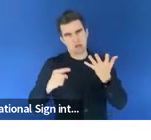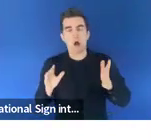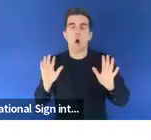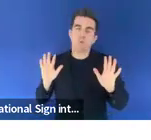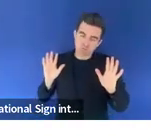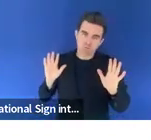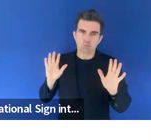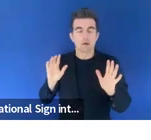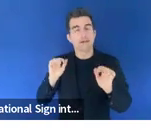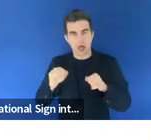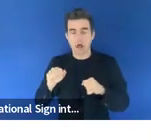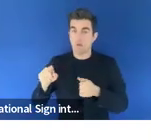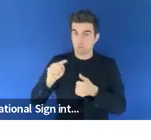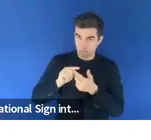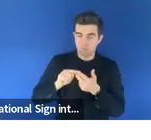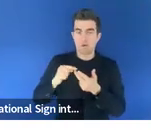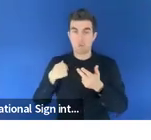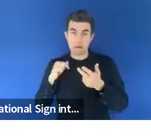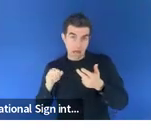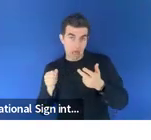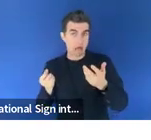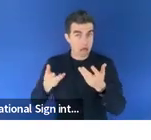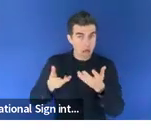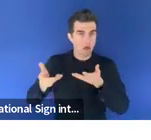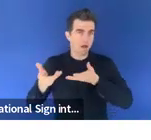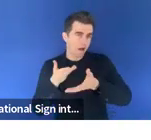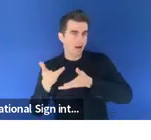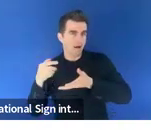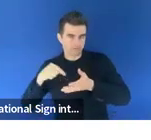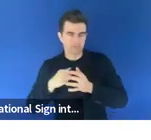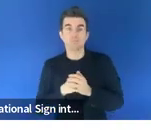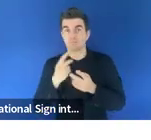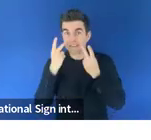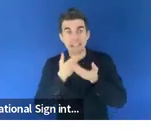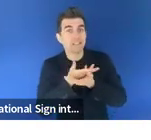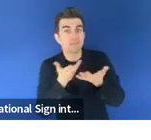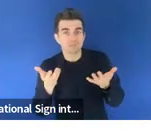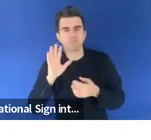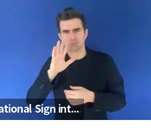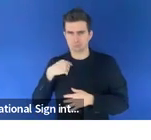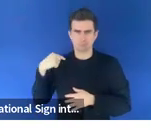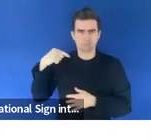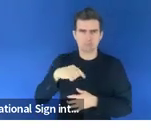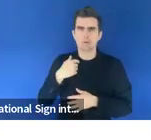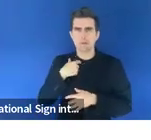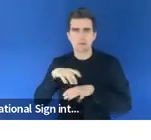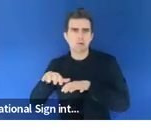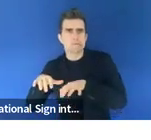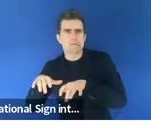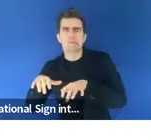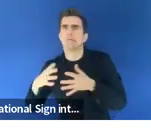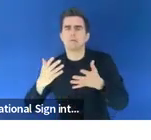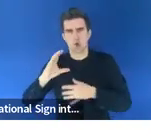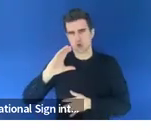inclusion? Because that's the area that I'm mostly involved in. And so ChatGPT gave me literally 10 different topics that